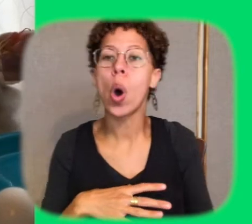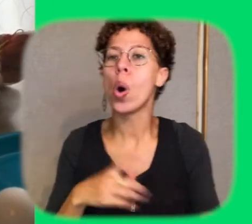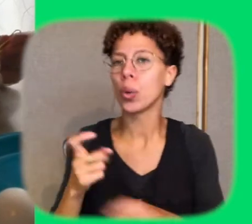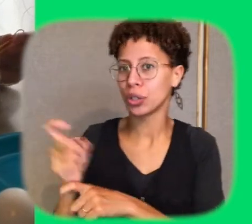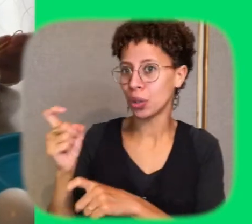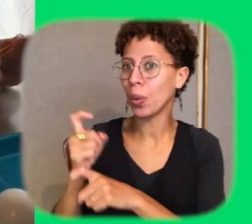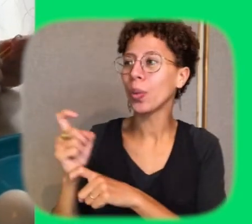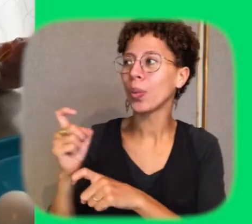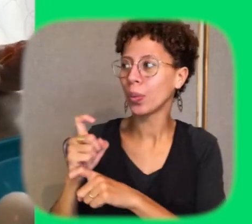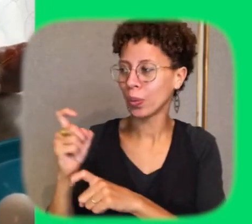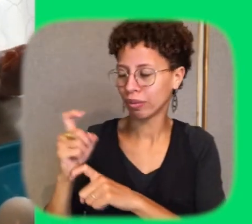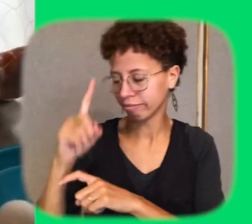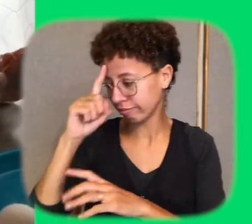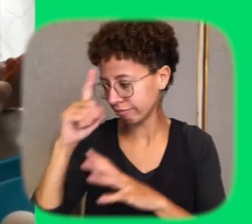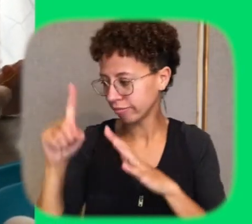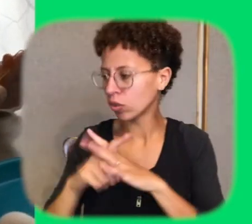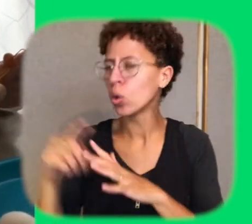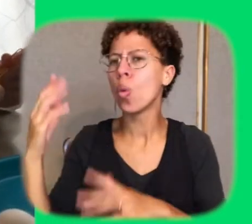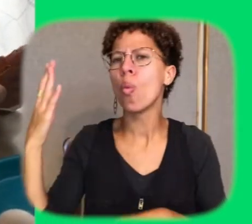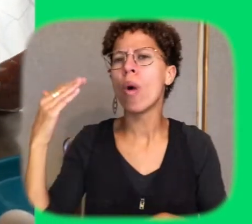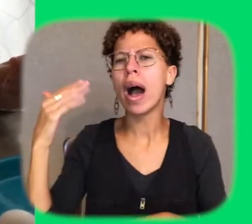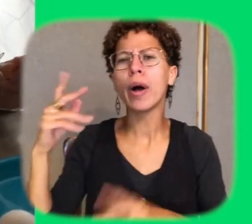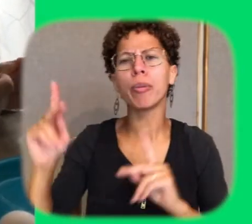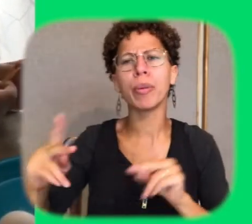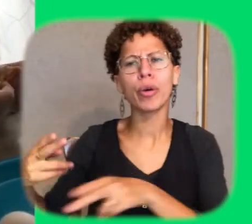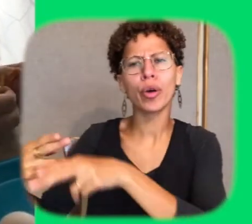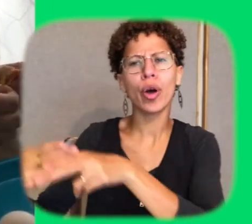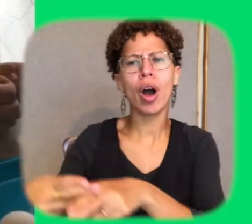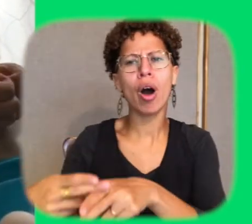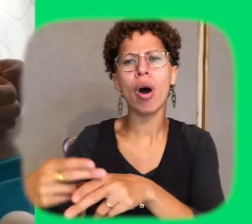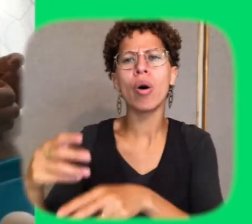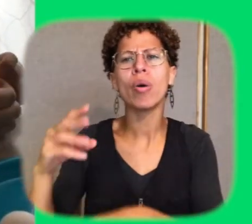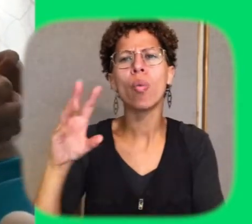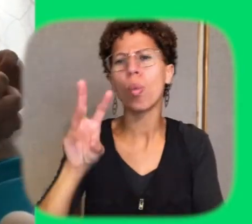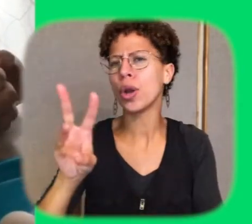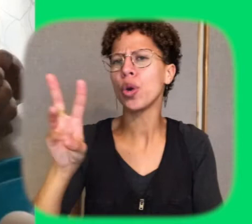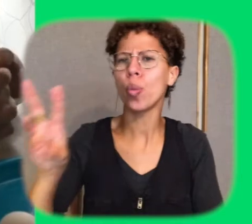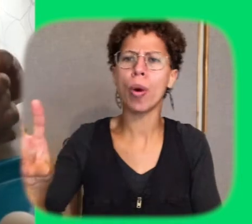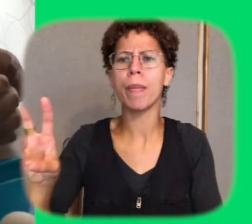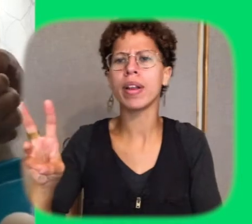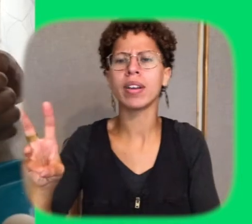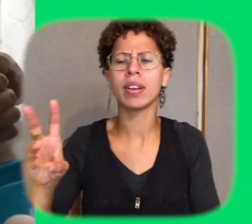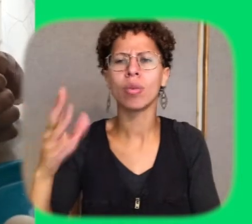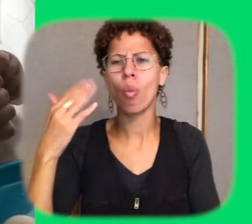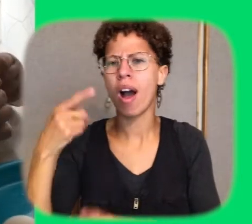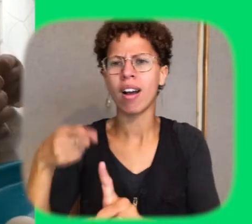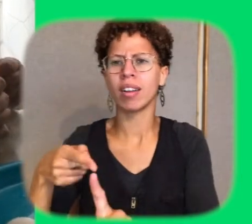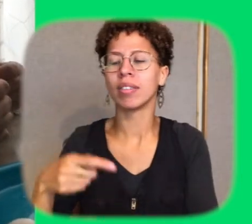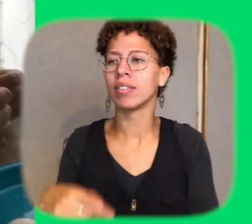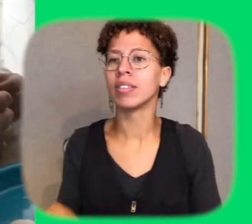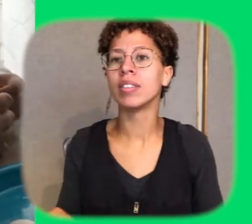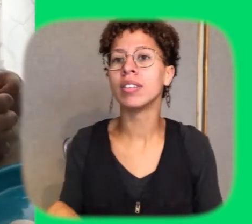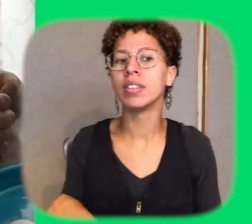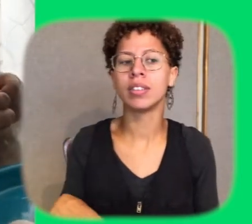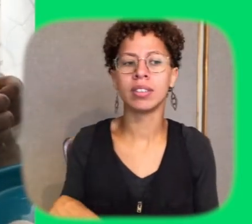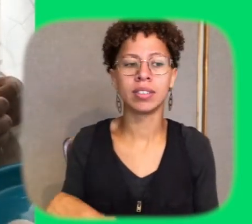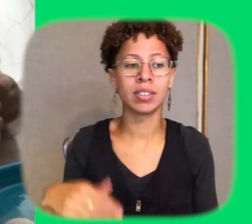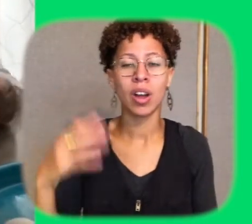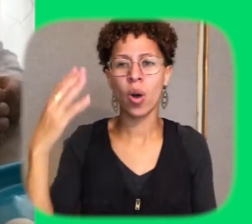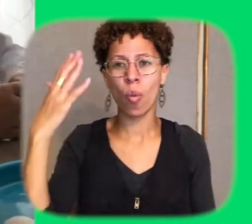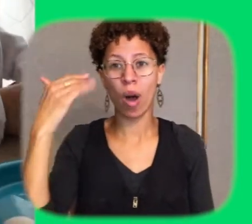do people call Wonder Woman that name? Why? Because she always wonders where Invisible Jet is. Oh,